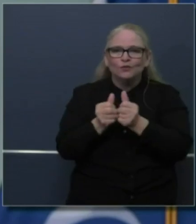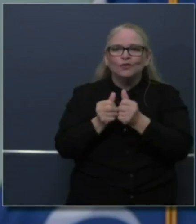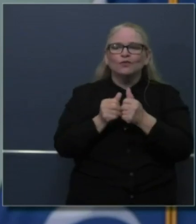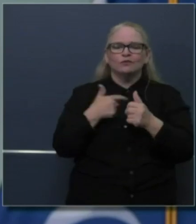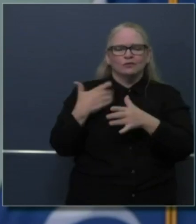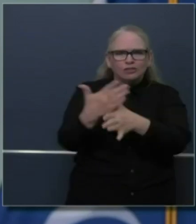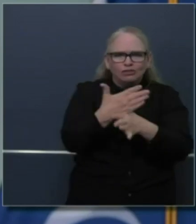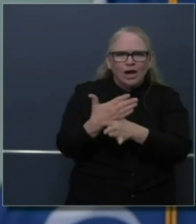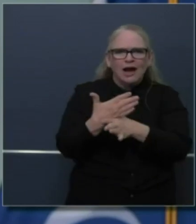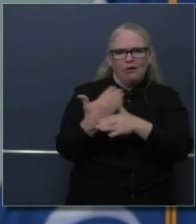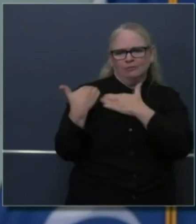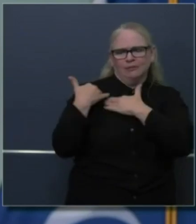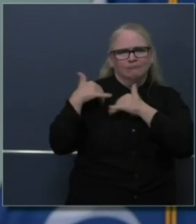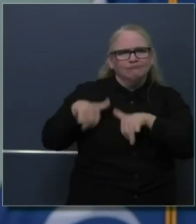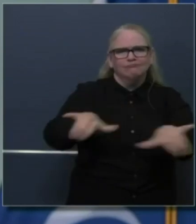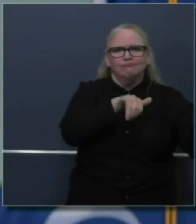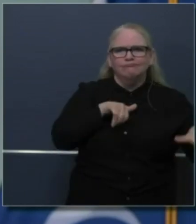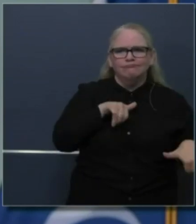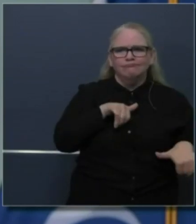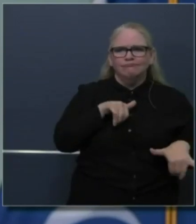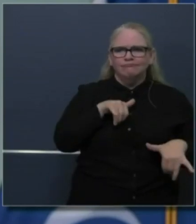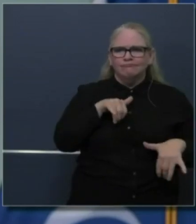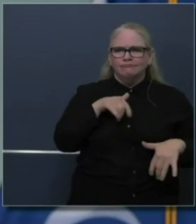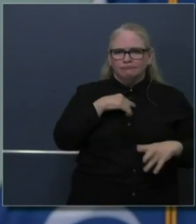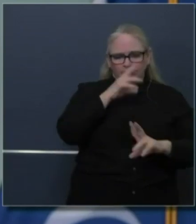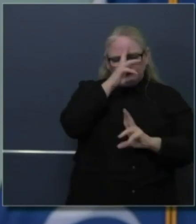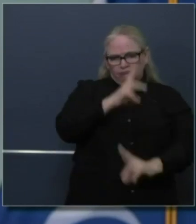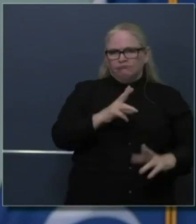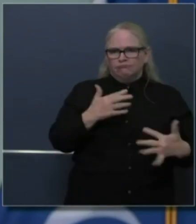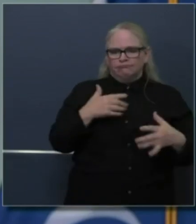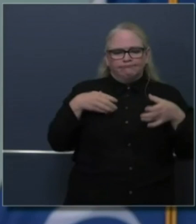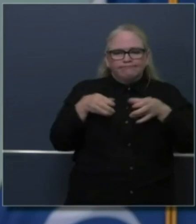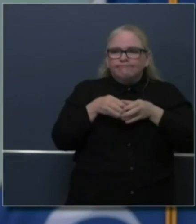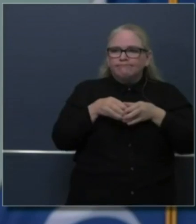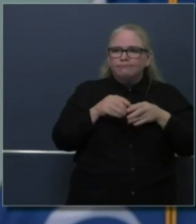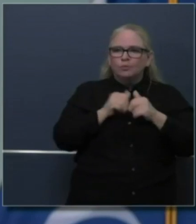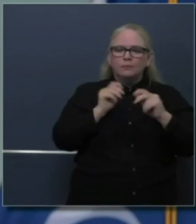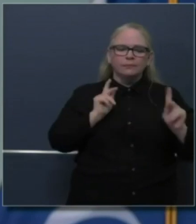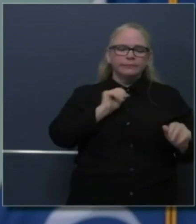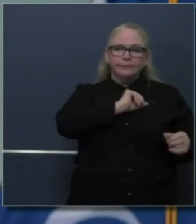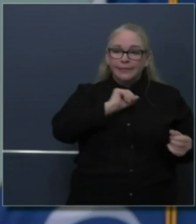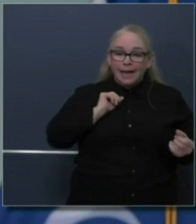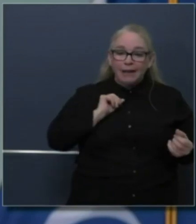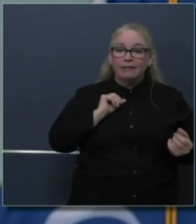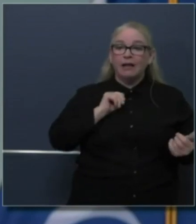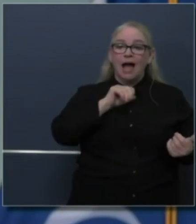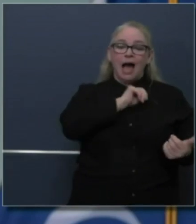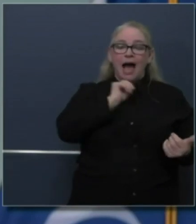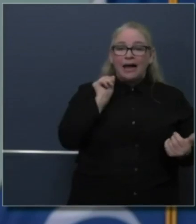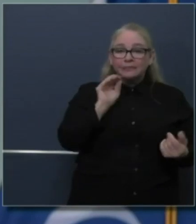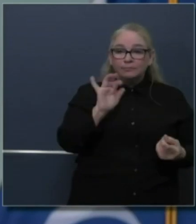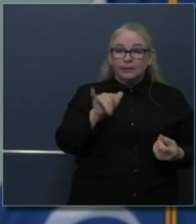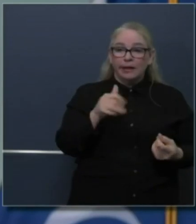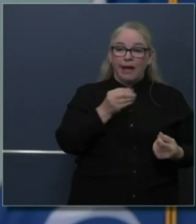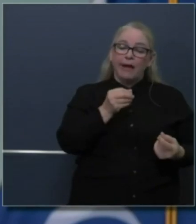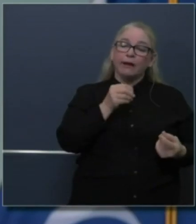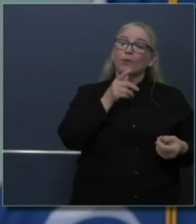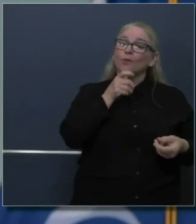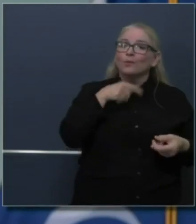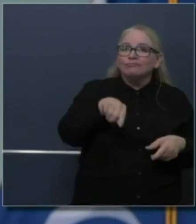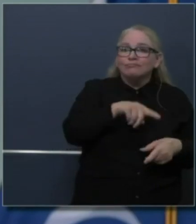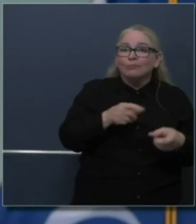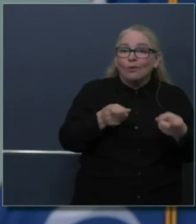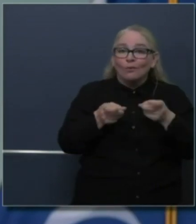I've already had the privilege of meeting with the leadership of the Assembly and the Senate and the budget chairs and their respective